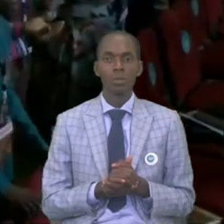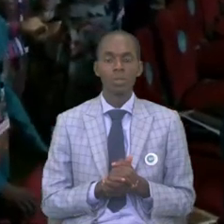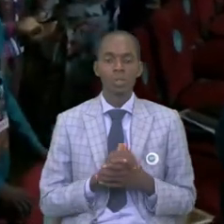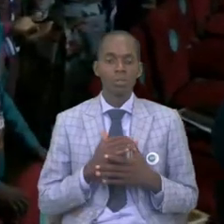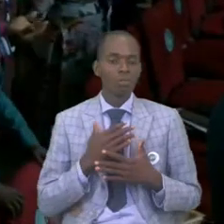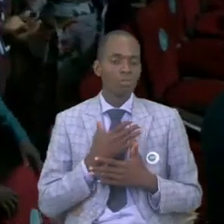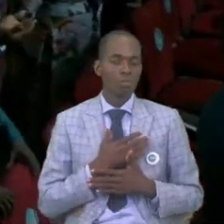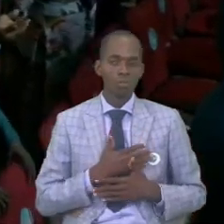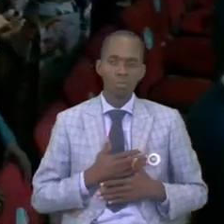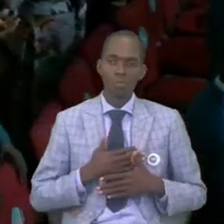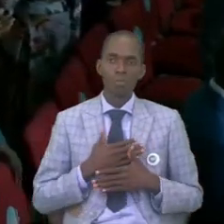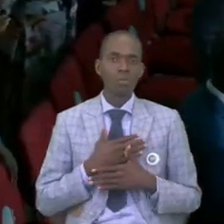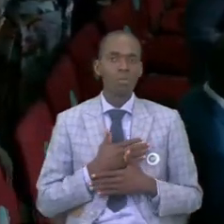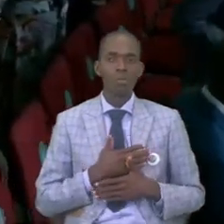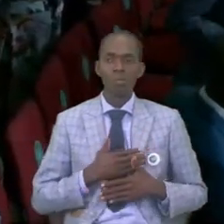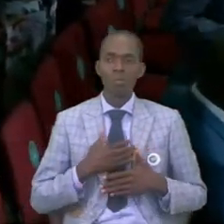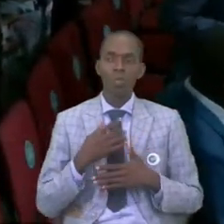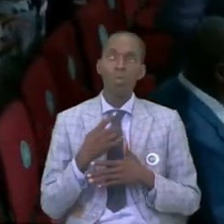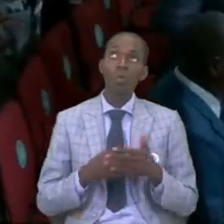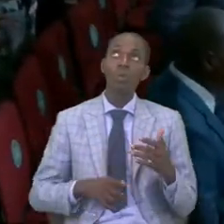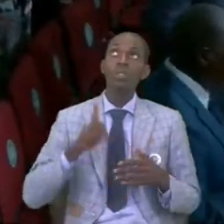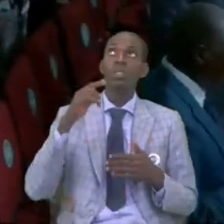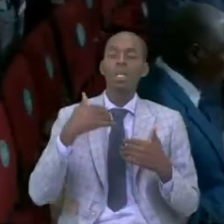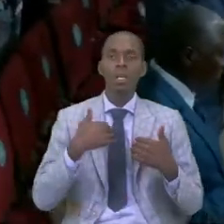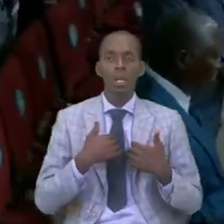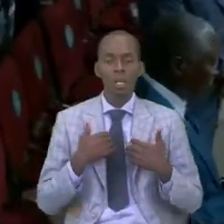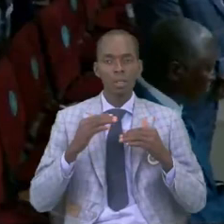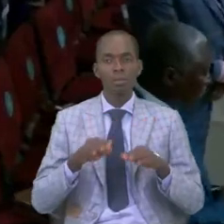Enjoy what he has provided.